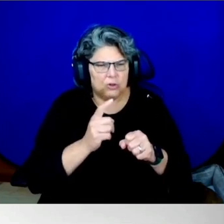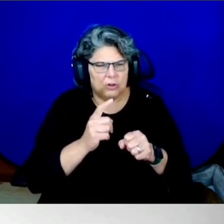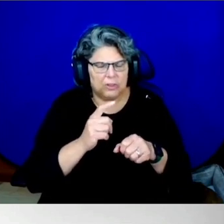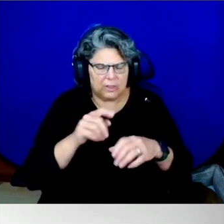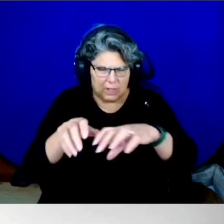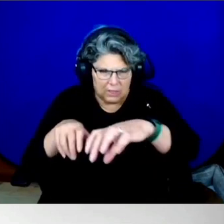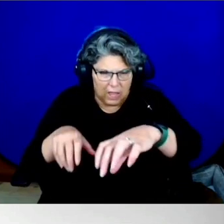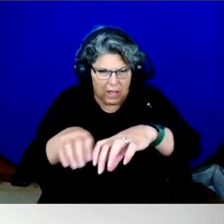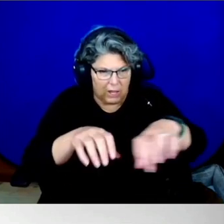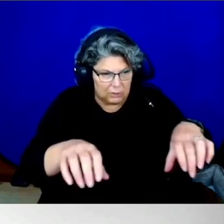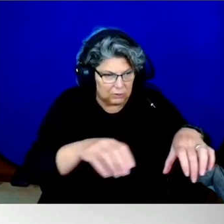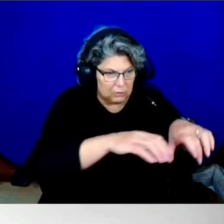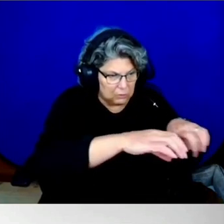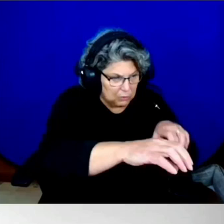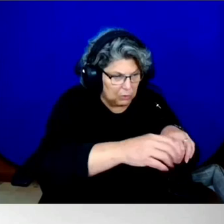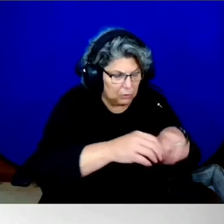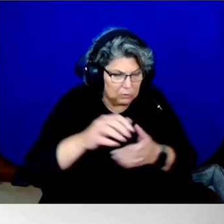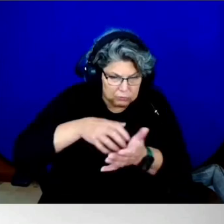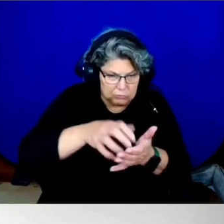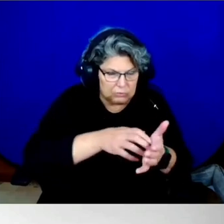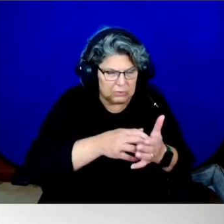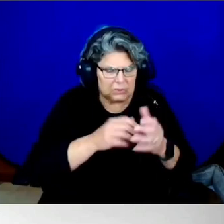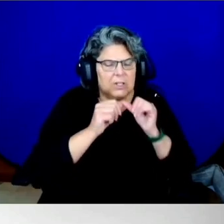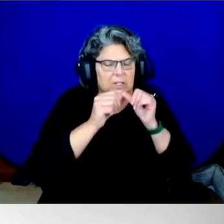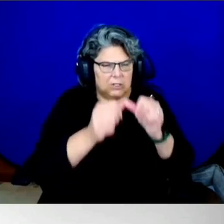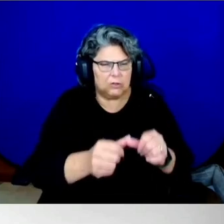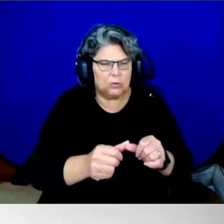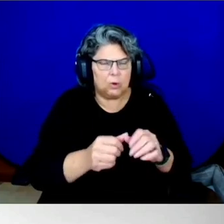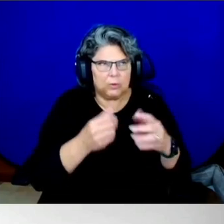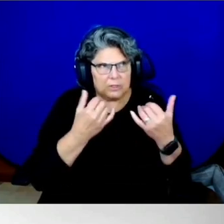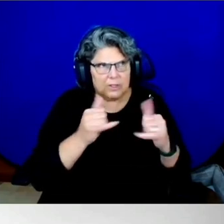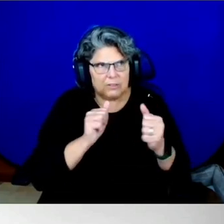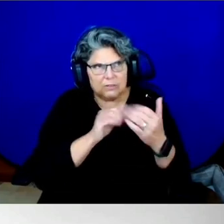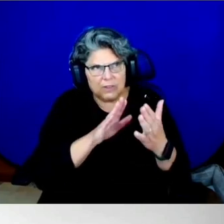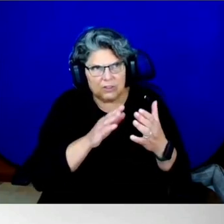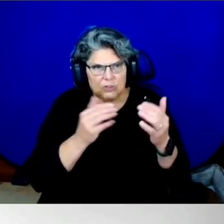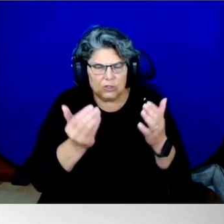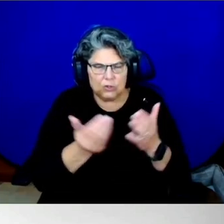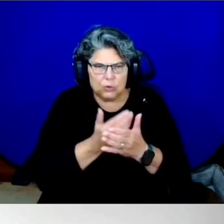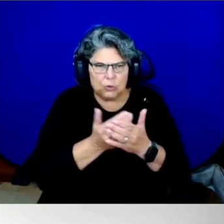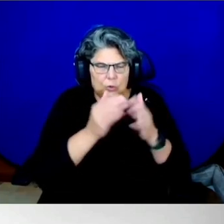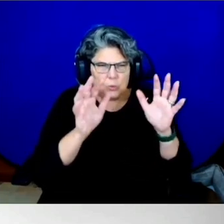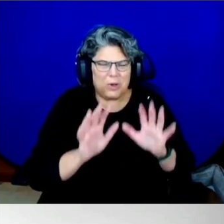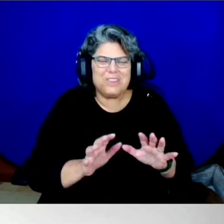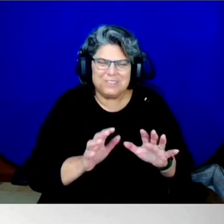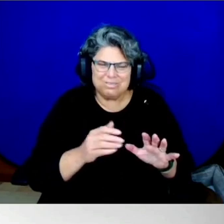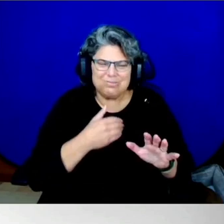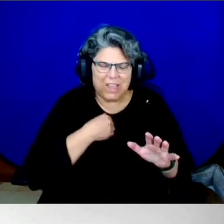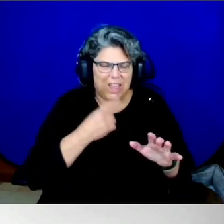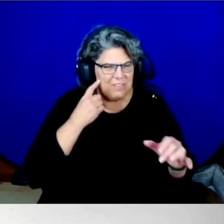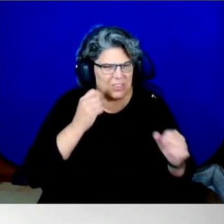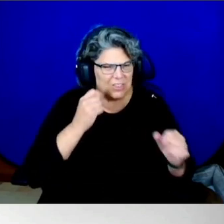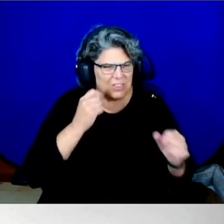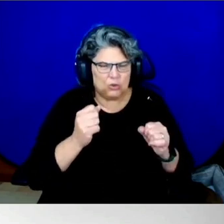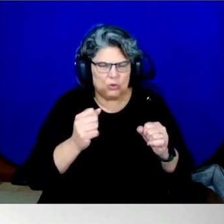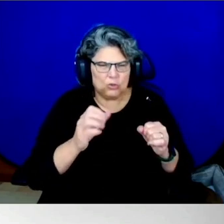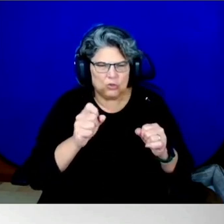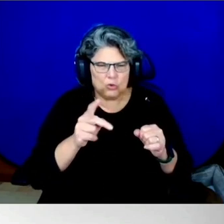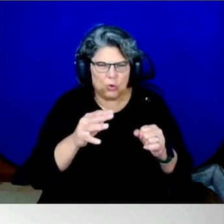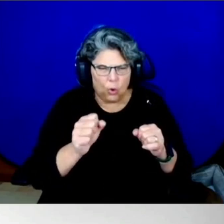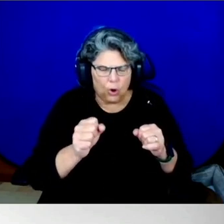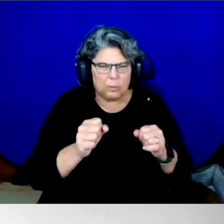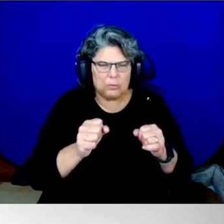are continuing to hold while we deal with the upcoming weather. So we do have some thunderstorms predicted for this evening and into tomorrow. Those